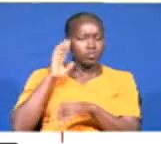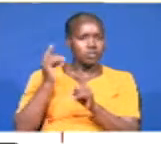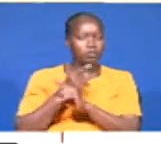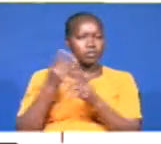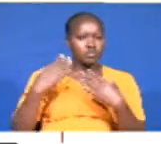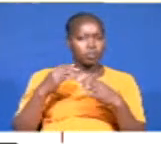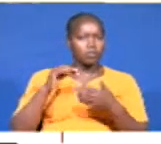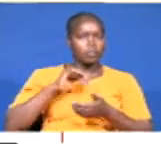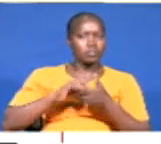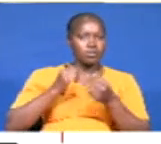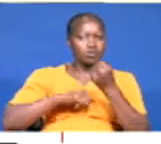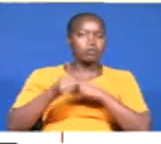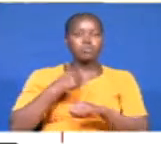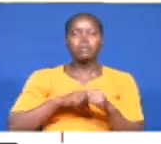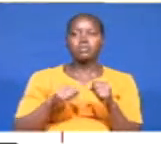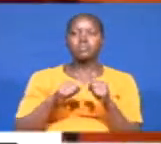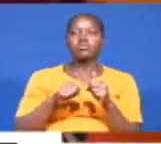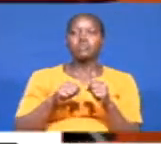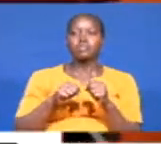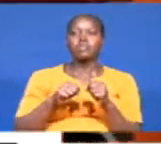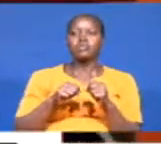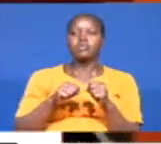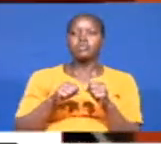activities has been an eye opener for them.